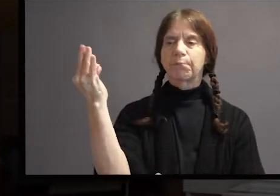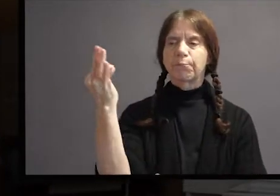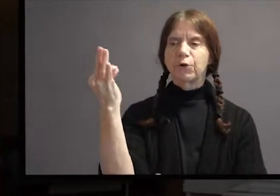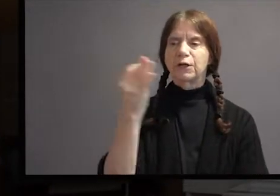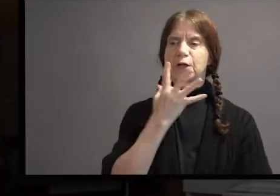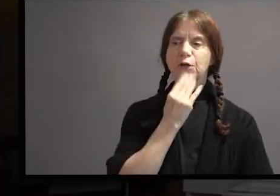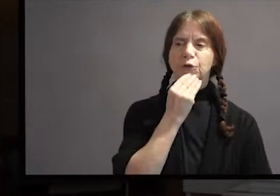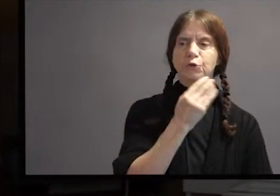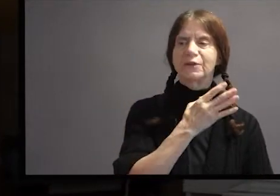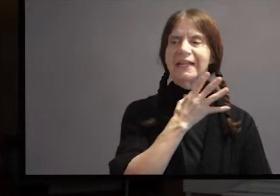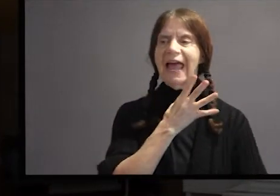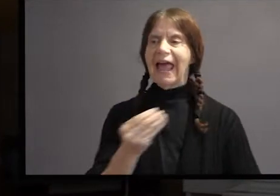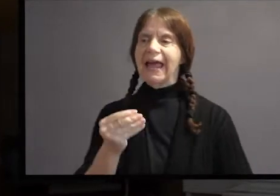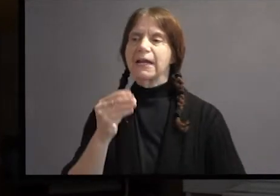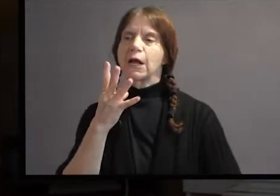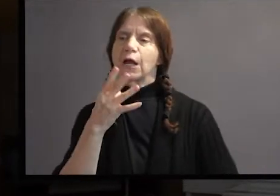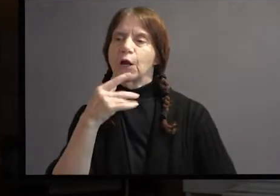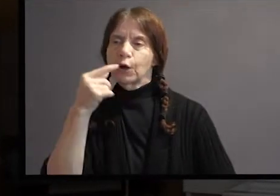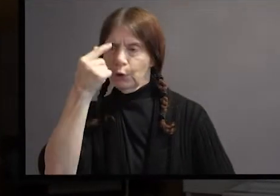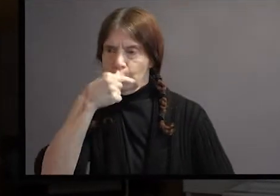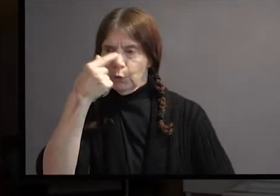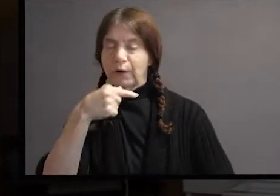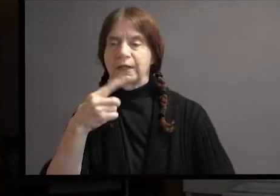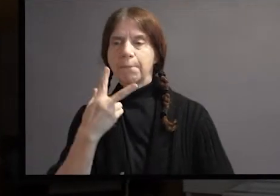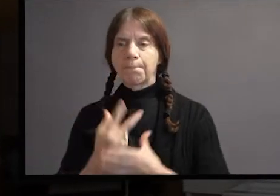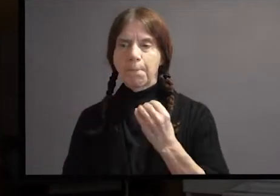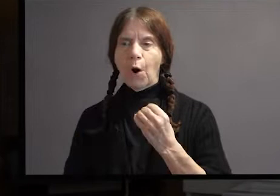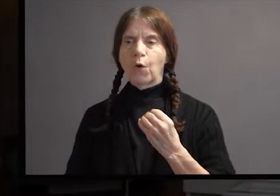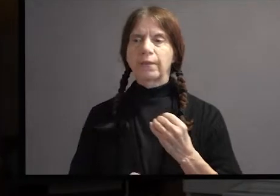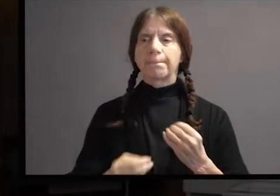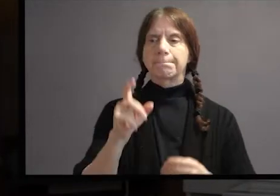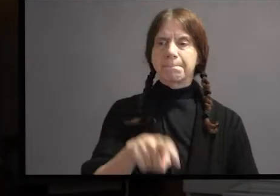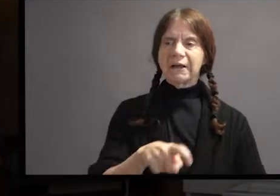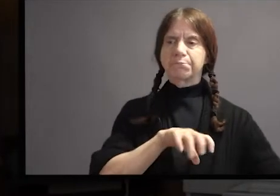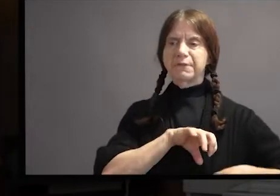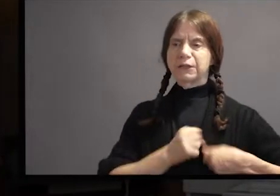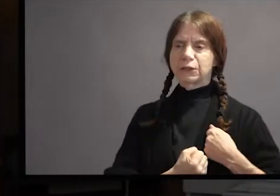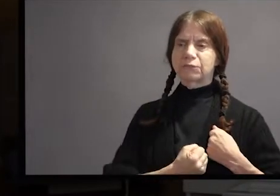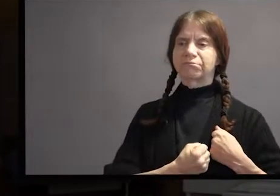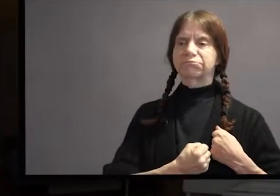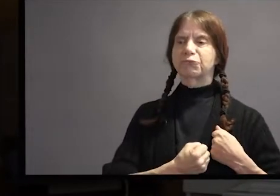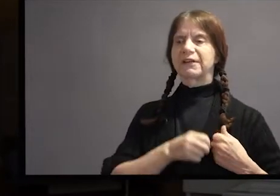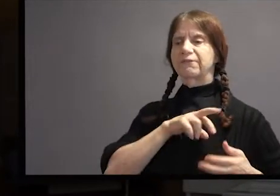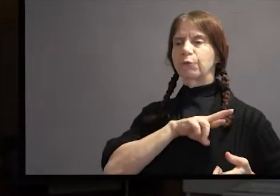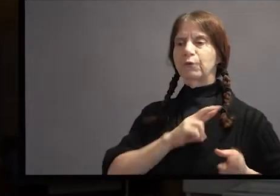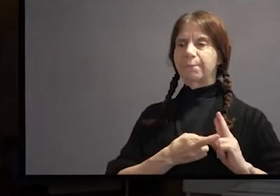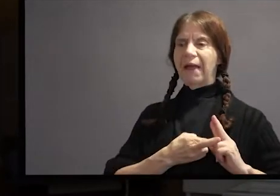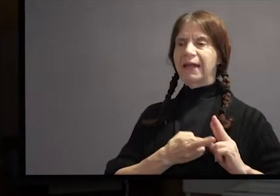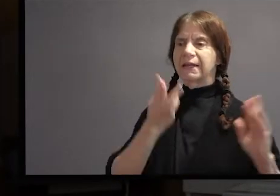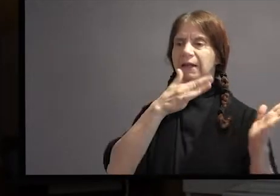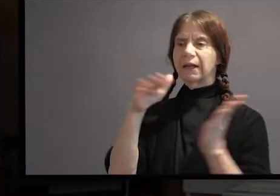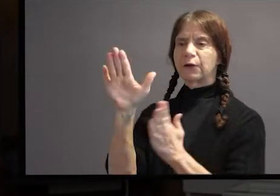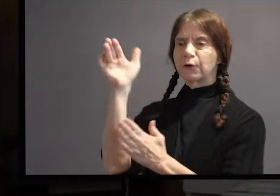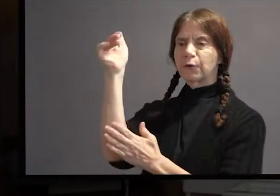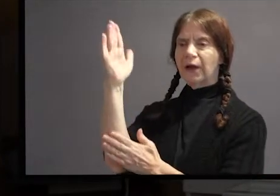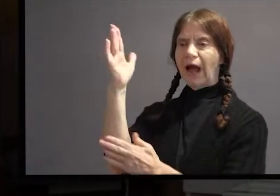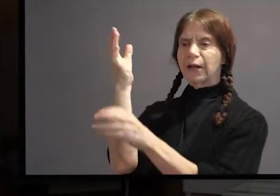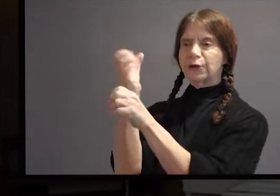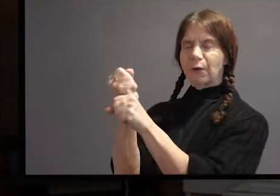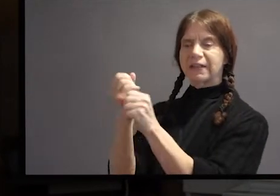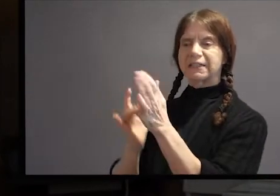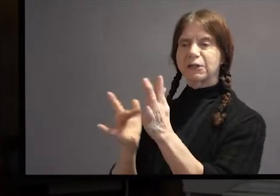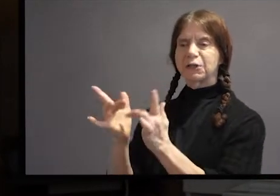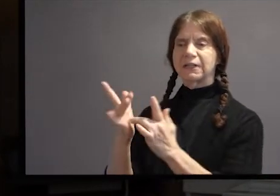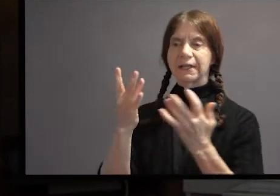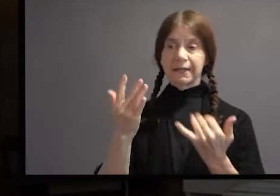repentance toward God and of faith in our Lord Jesus Christ. And now, behold, I am going